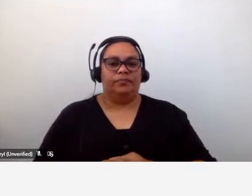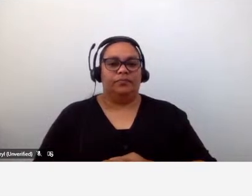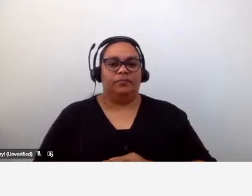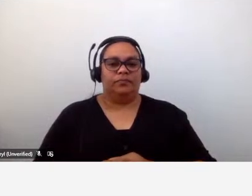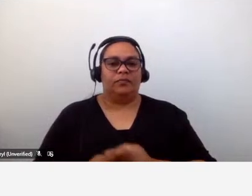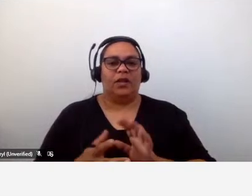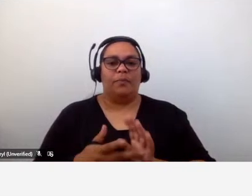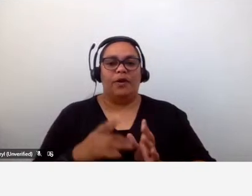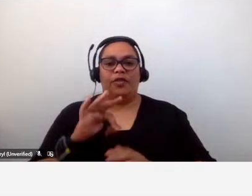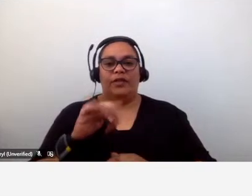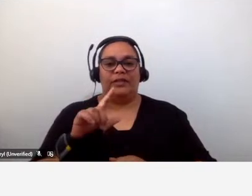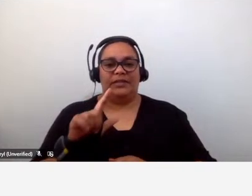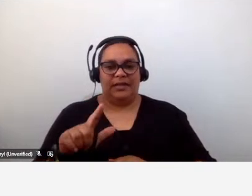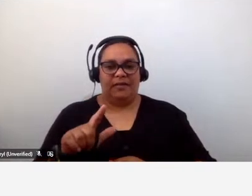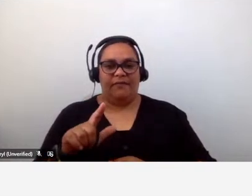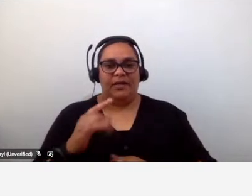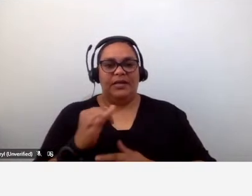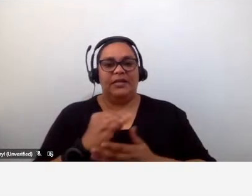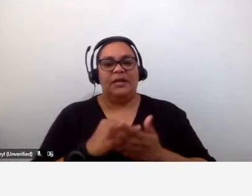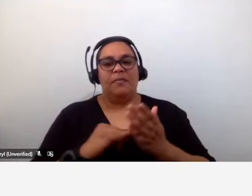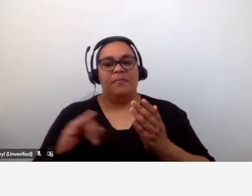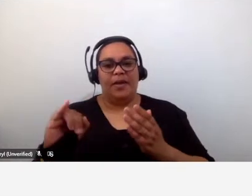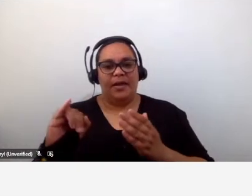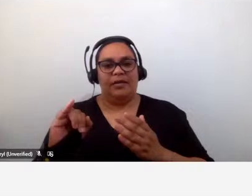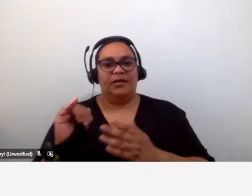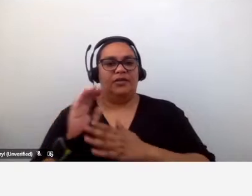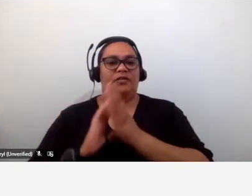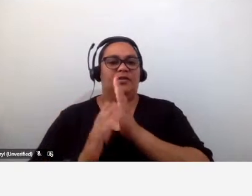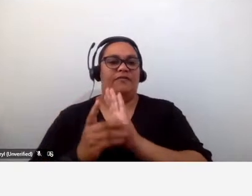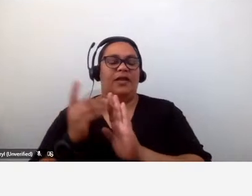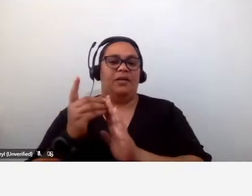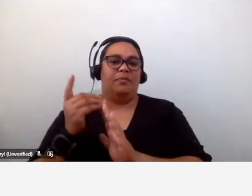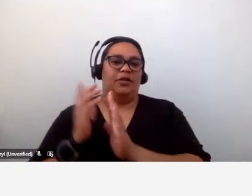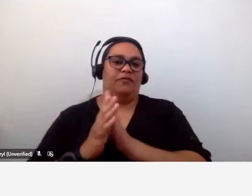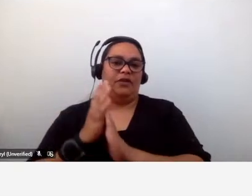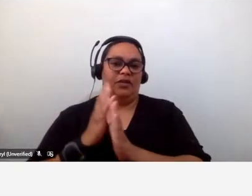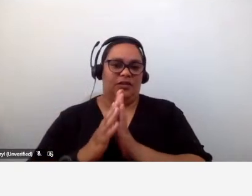Page 37, the Independent Tribunal on Heritage.